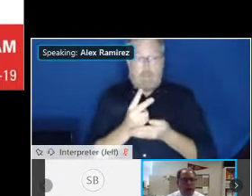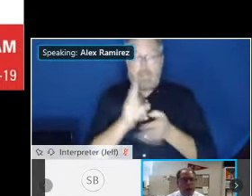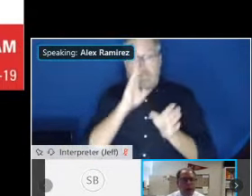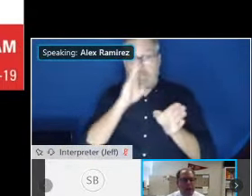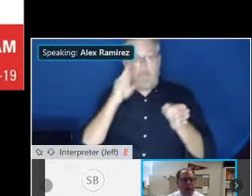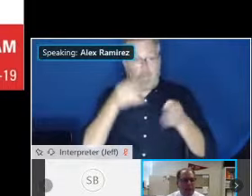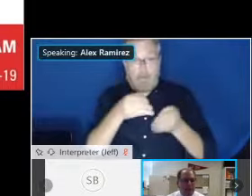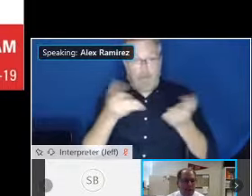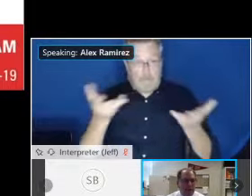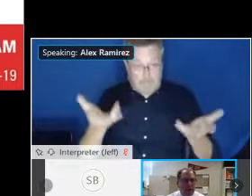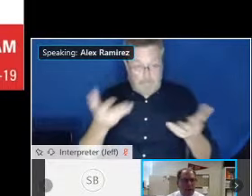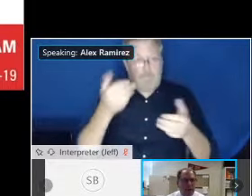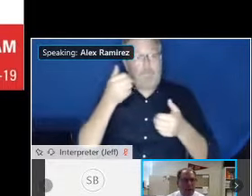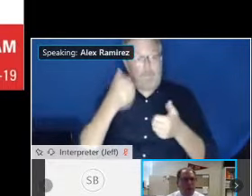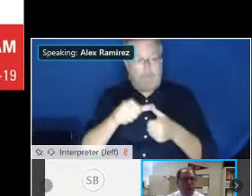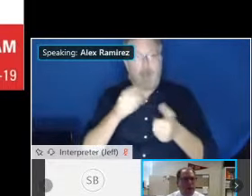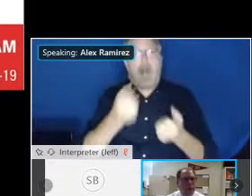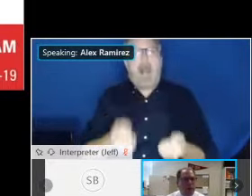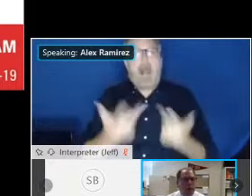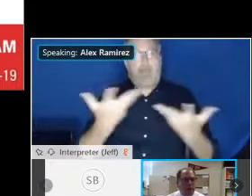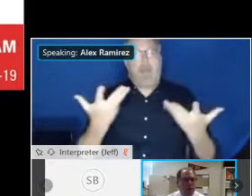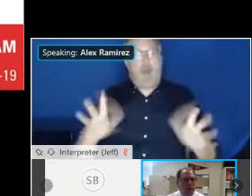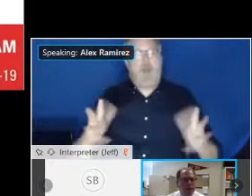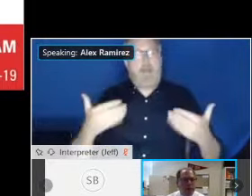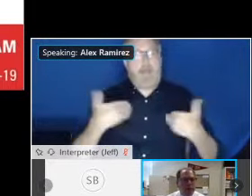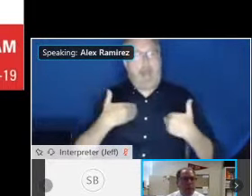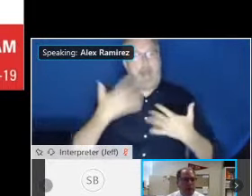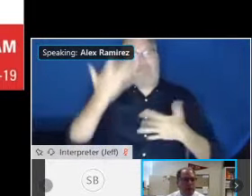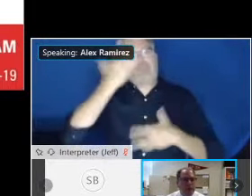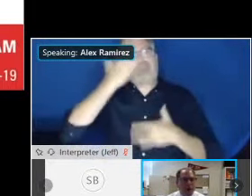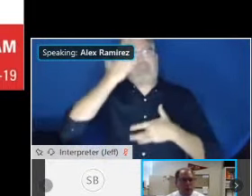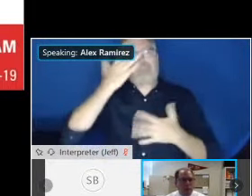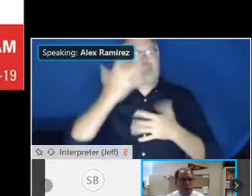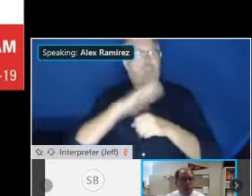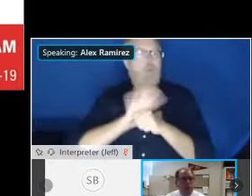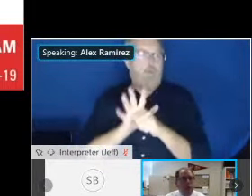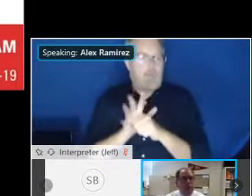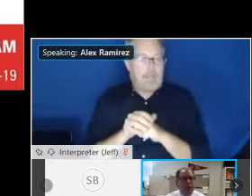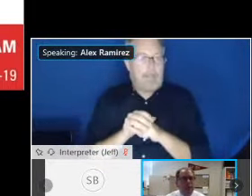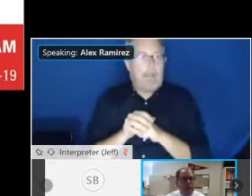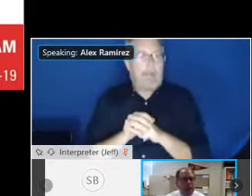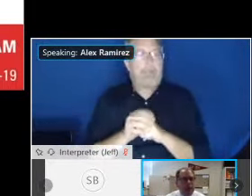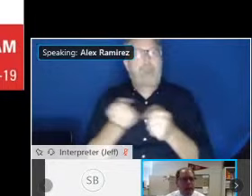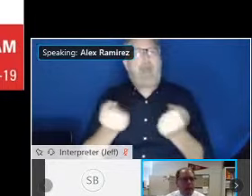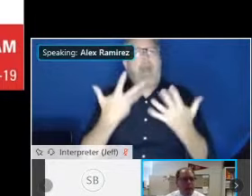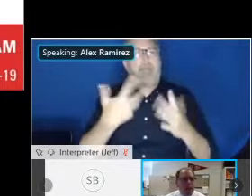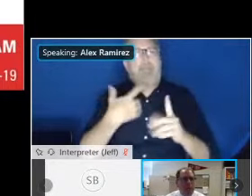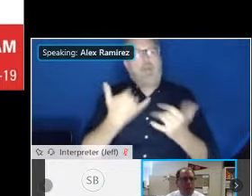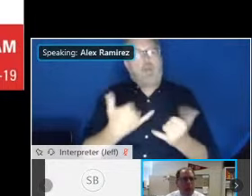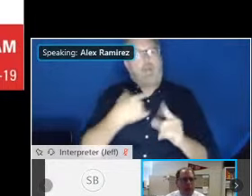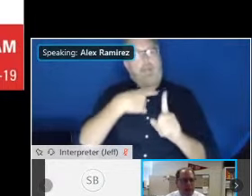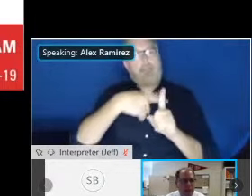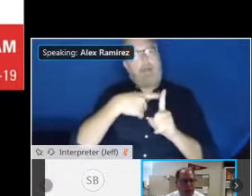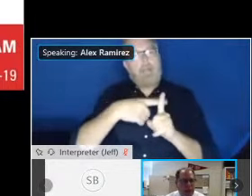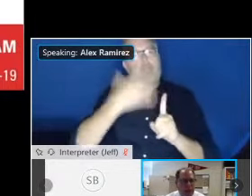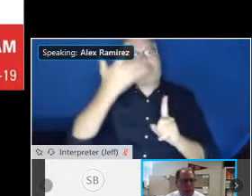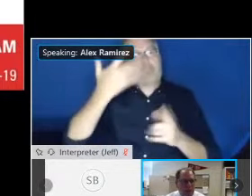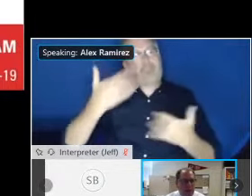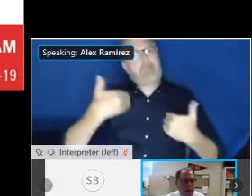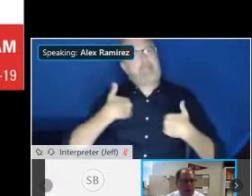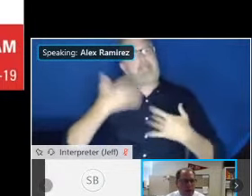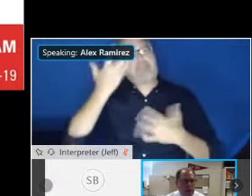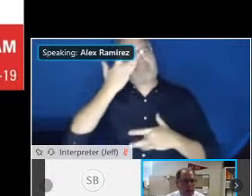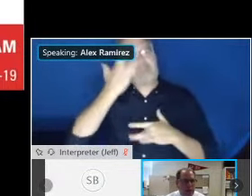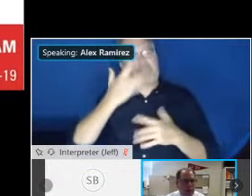focused on prevalence, roughly what percentage of students might be positive, so it would give us a guidance on what we might